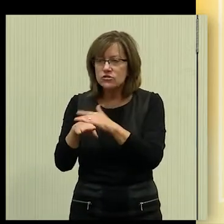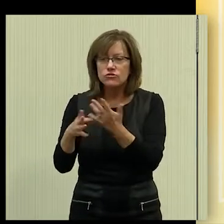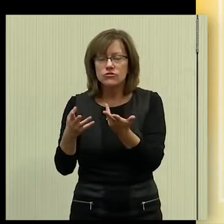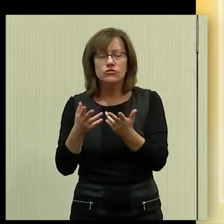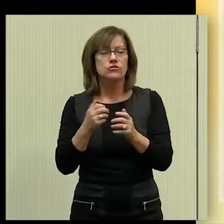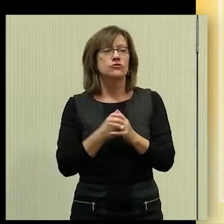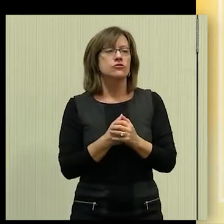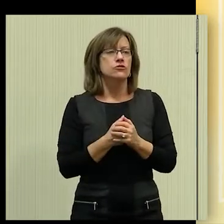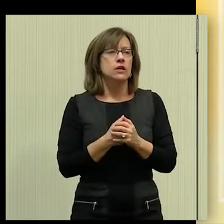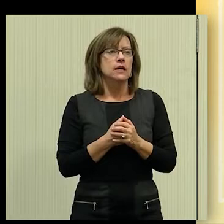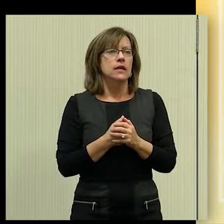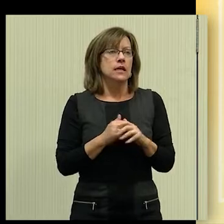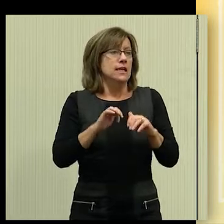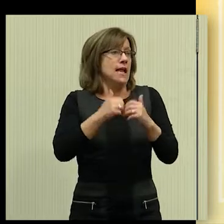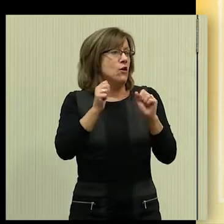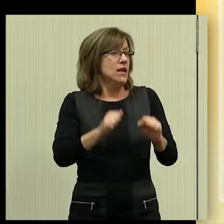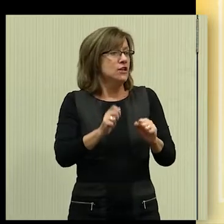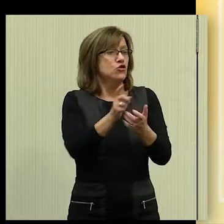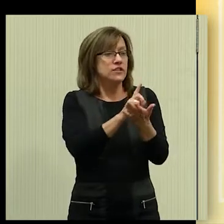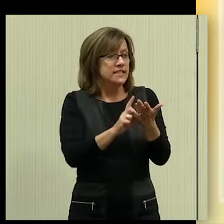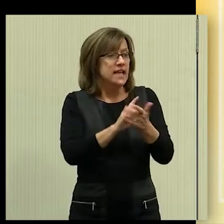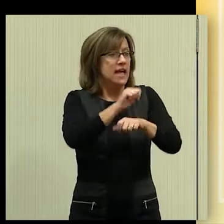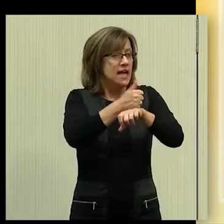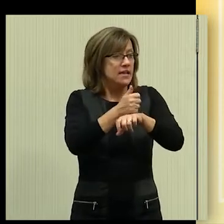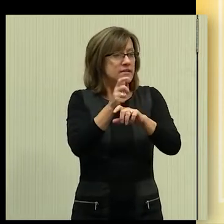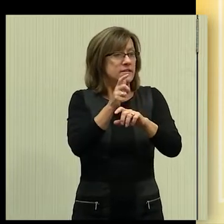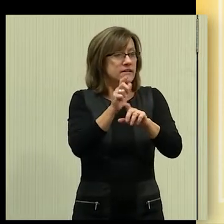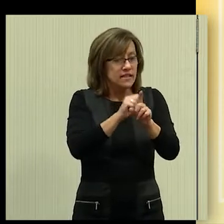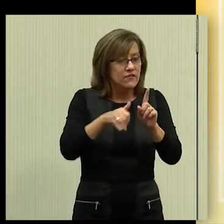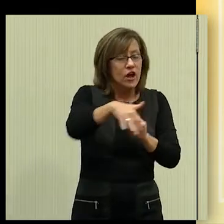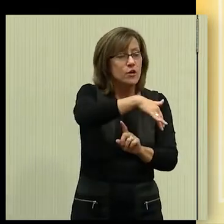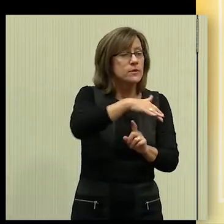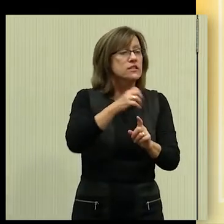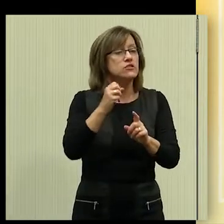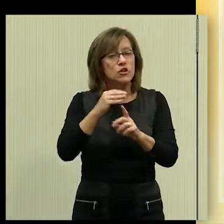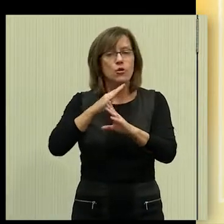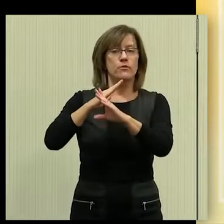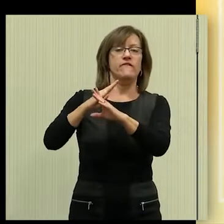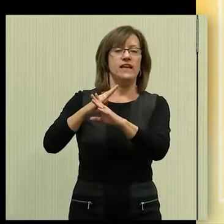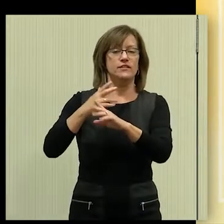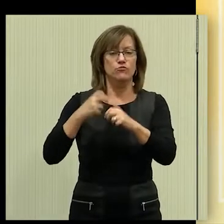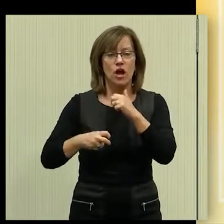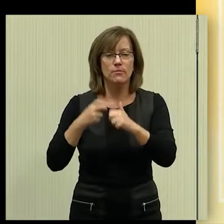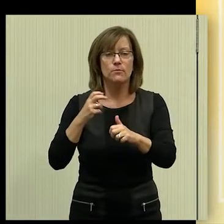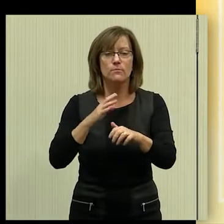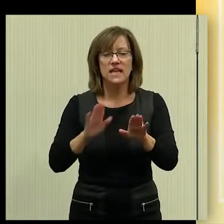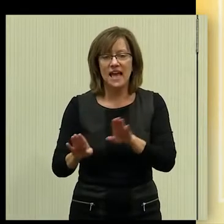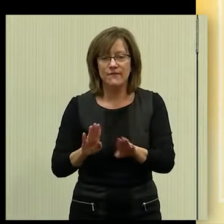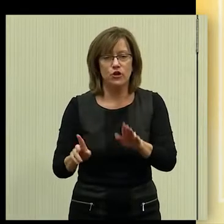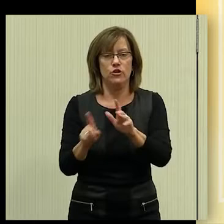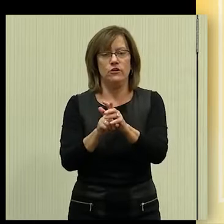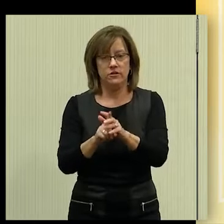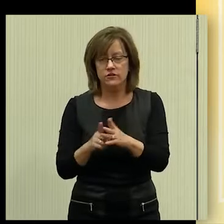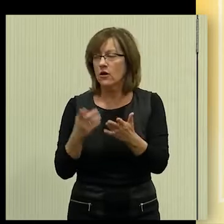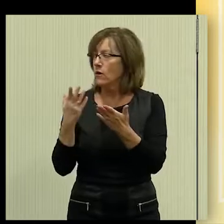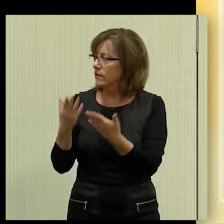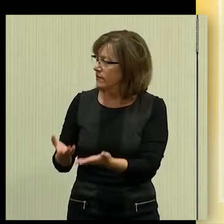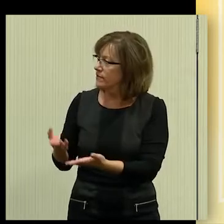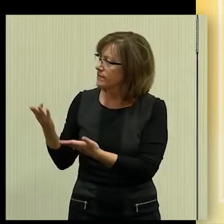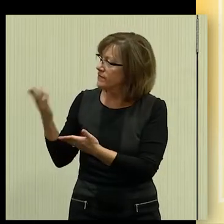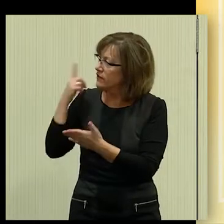environment be designed so that it prevents problem behavior? So let's look at this